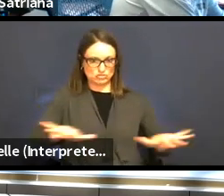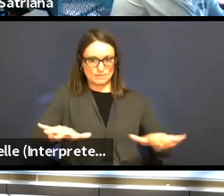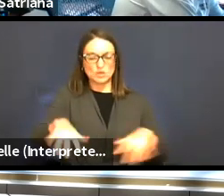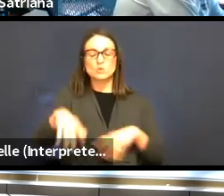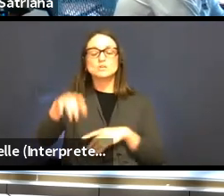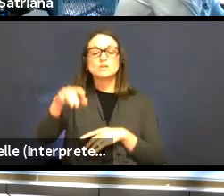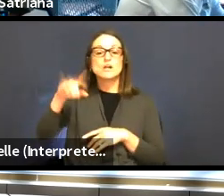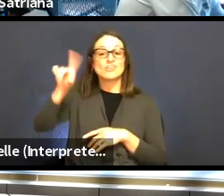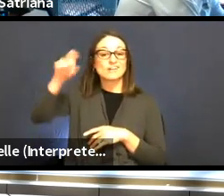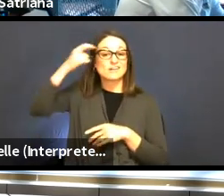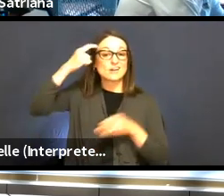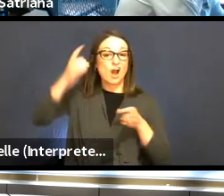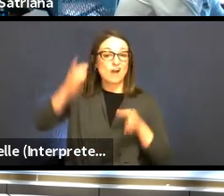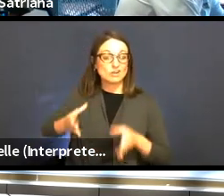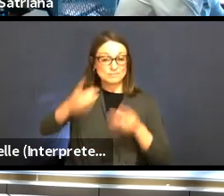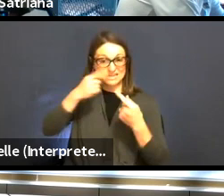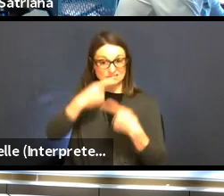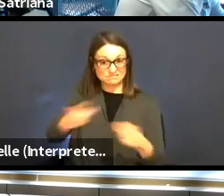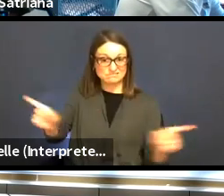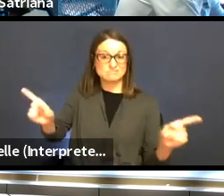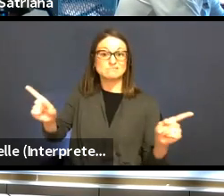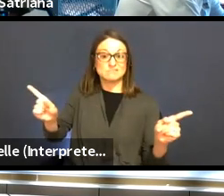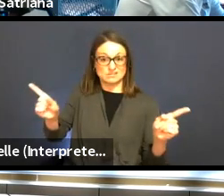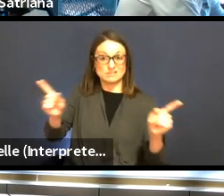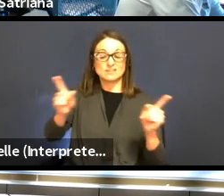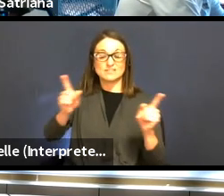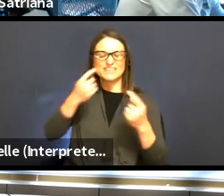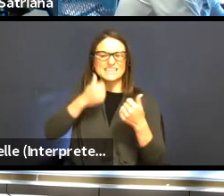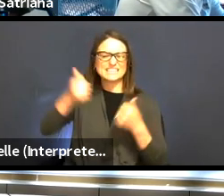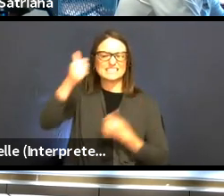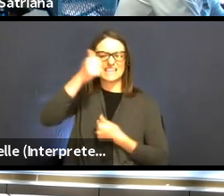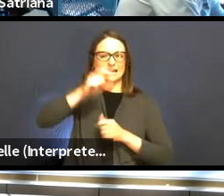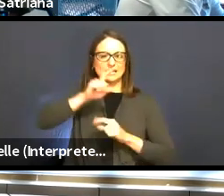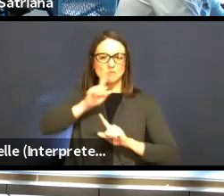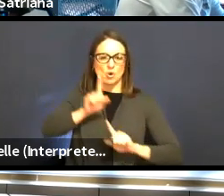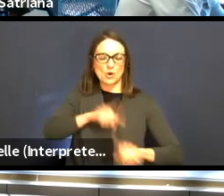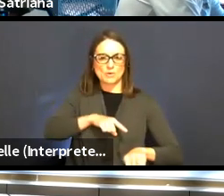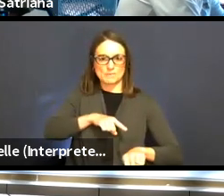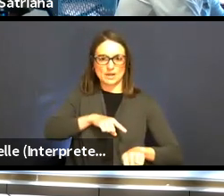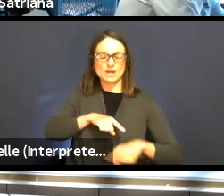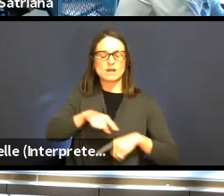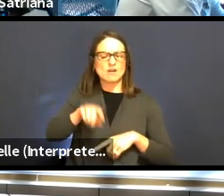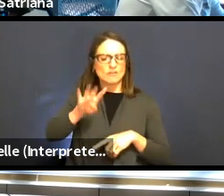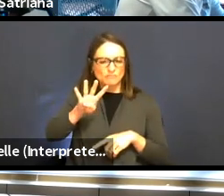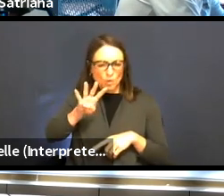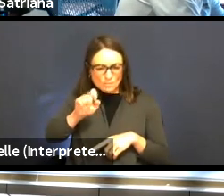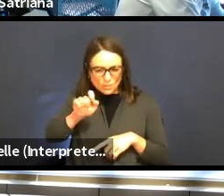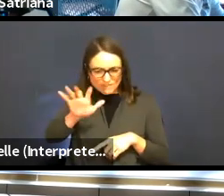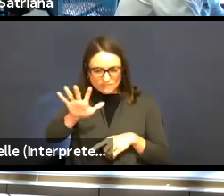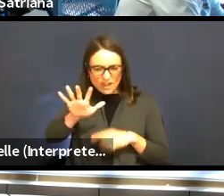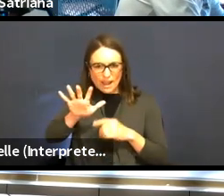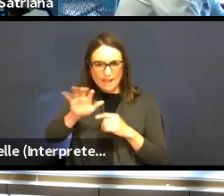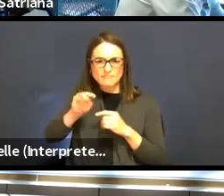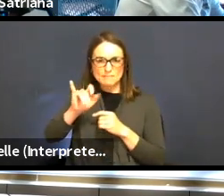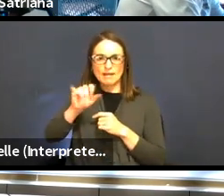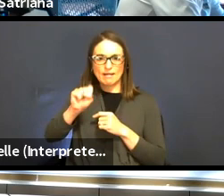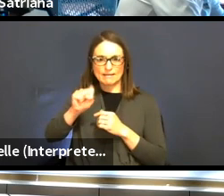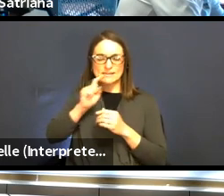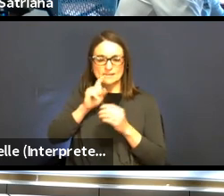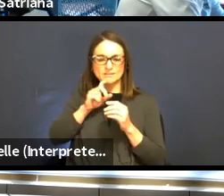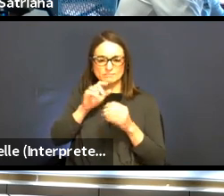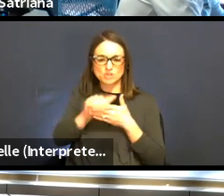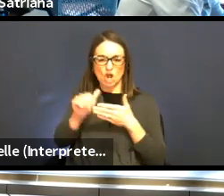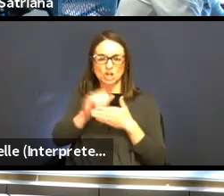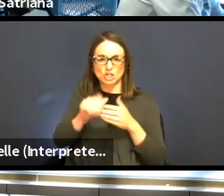executive order that distributed 450 million of that to higher education institutions. And as you